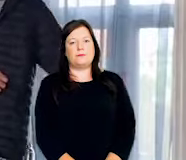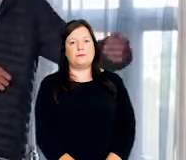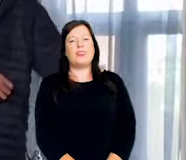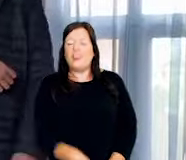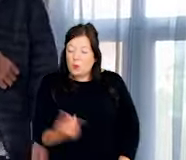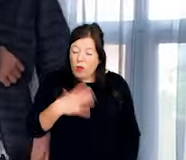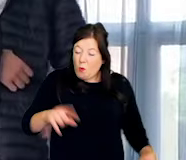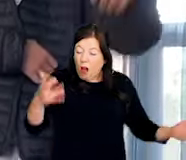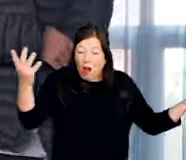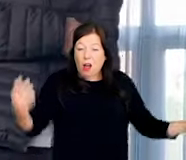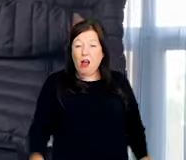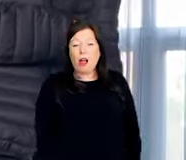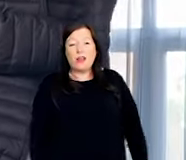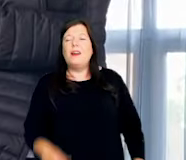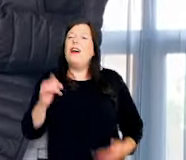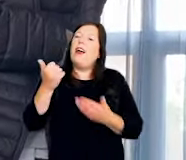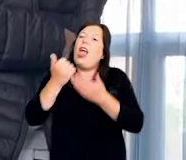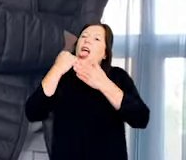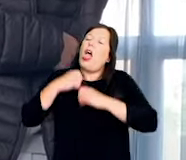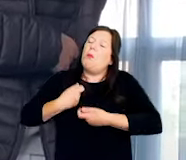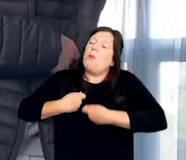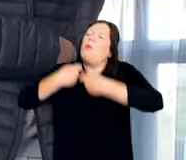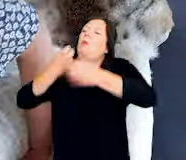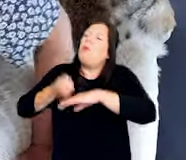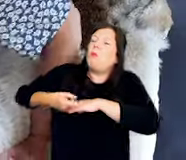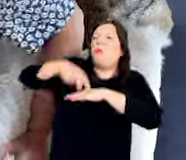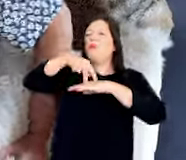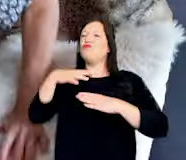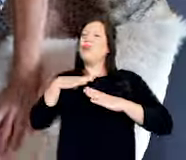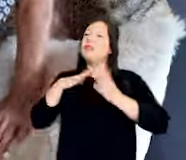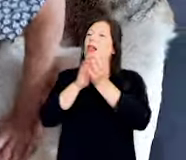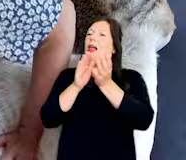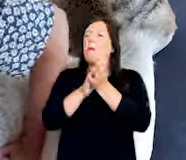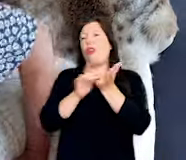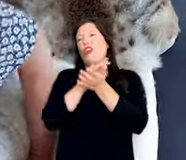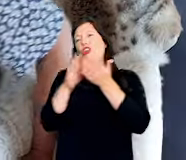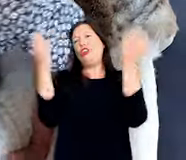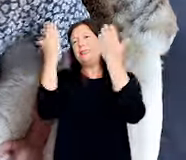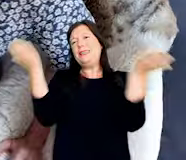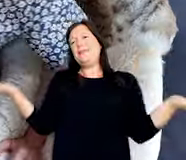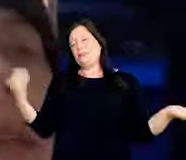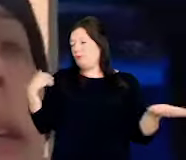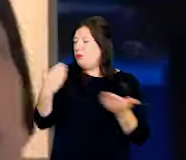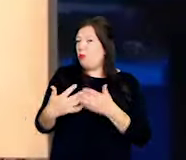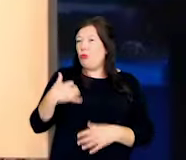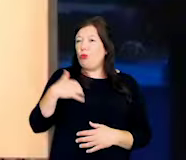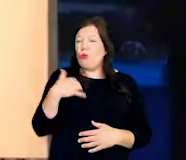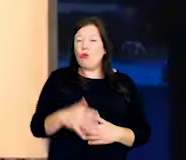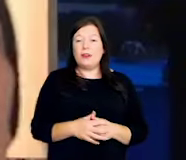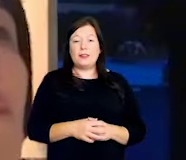What do you want? Help me up for the clap. Oh, I can't believe it's Thursday already.